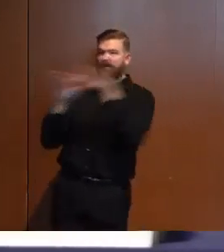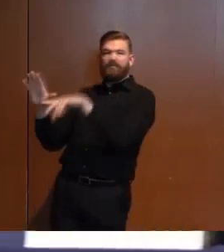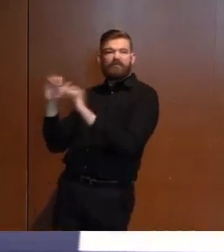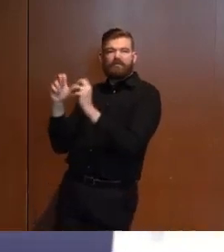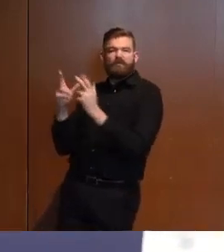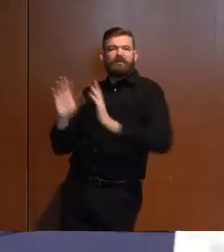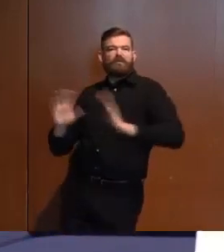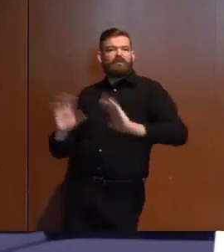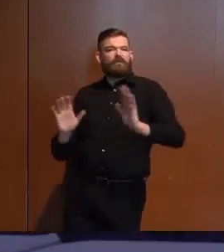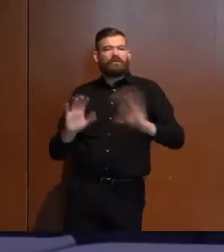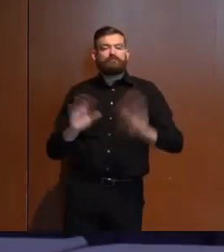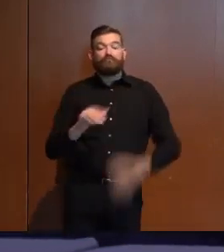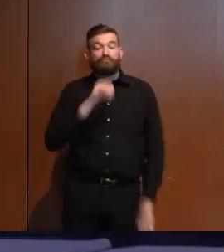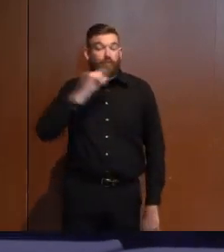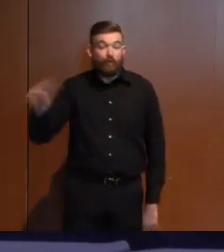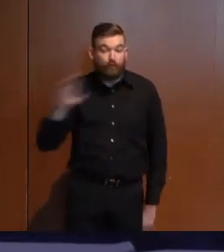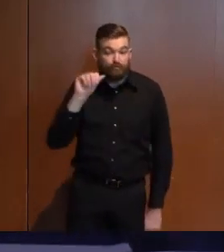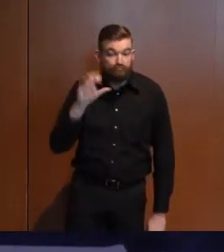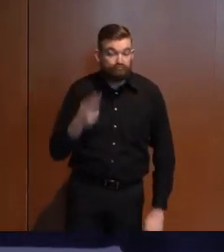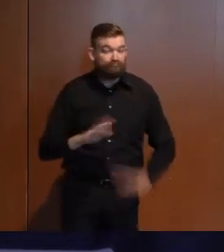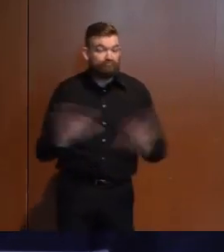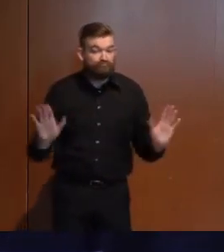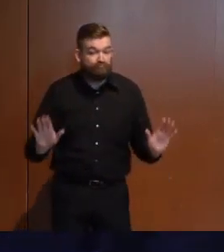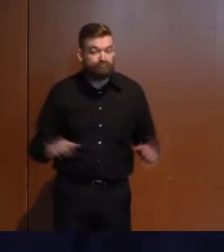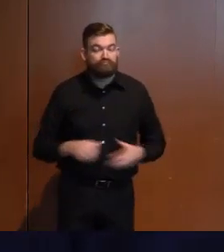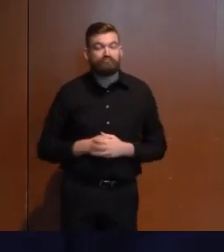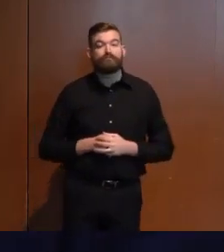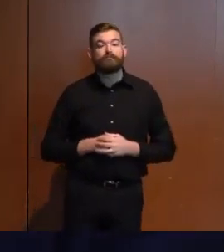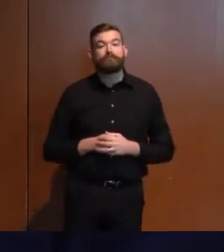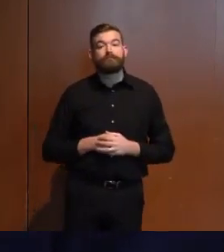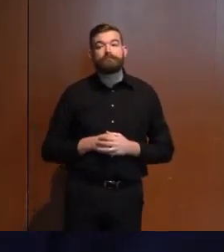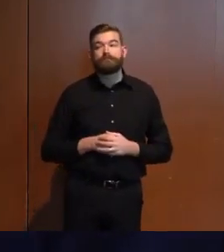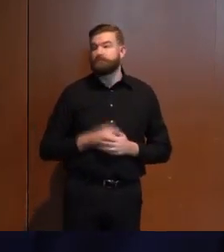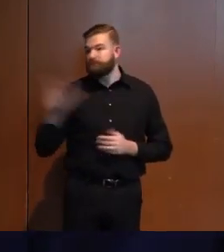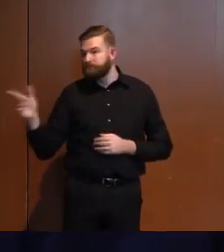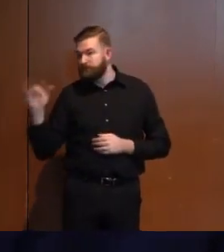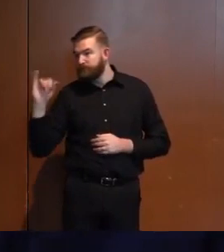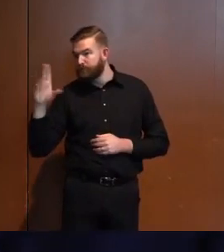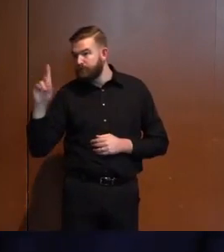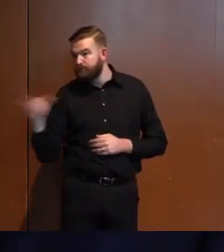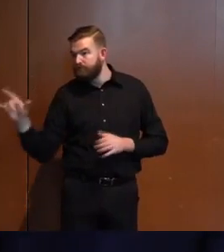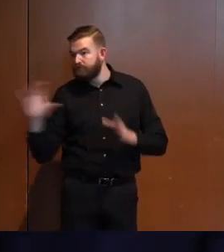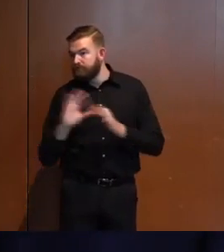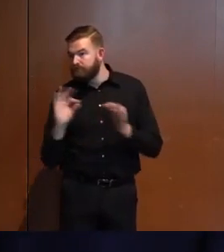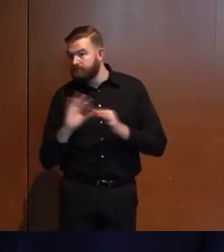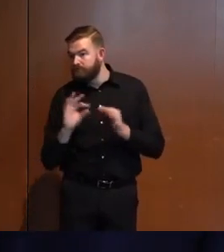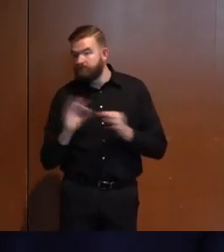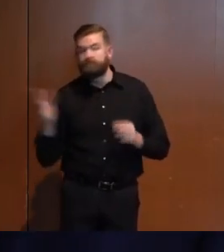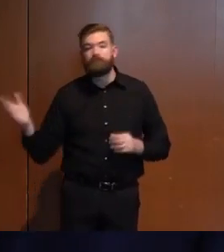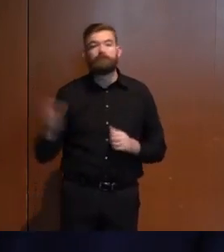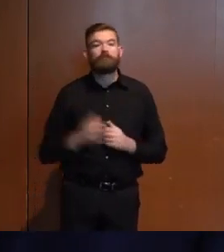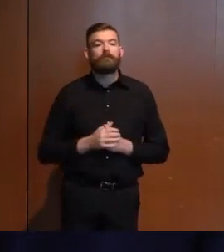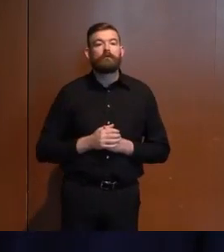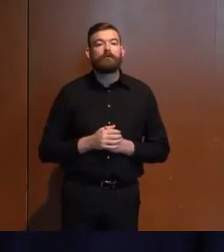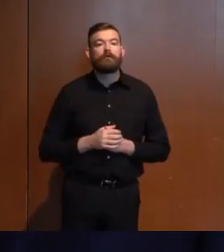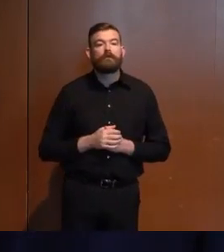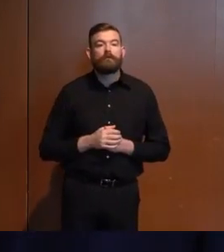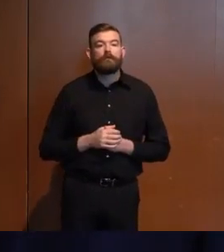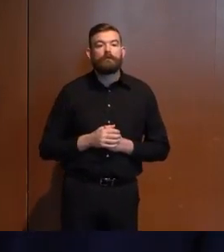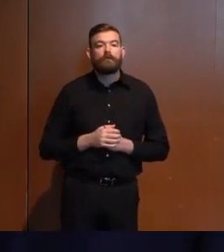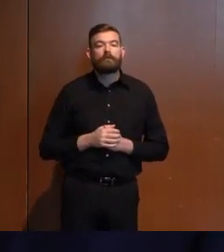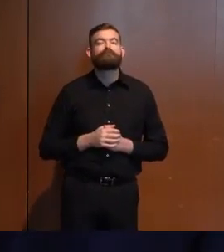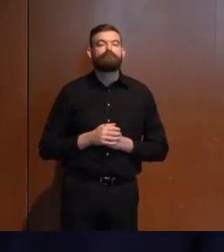I spent a lot of time on the phone yesterday after that pronouncement, and we were going through the same iteration